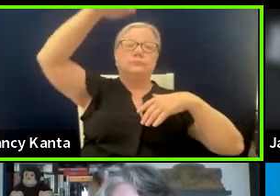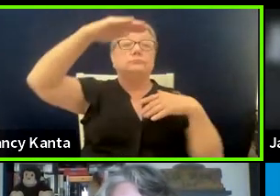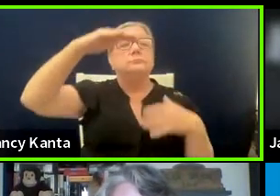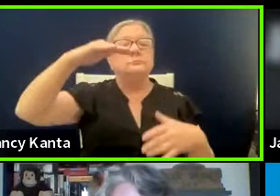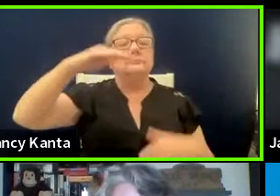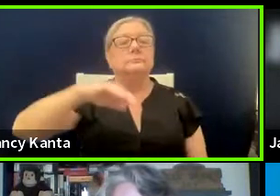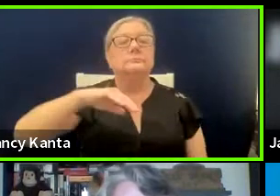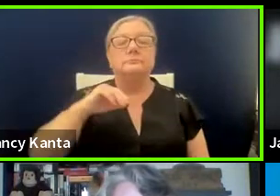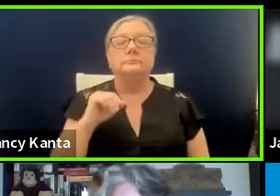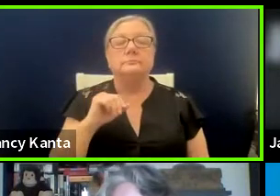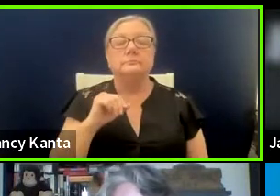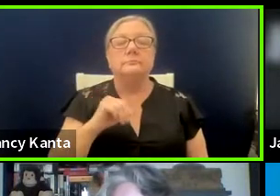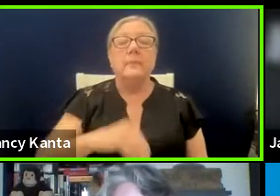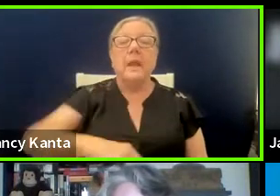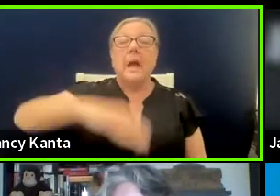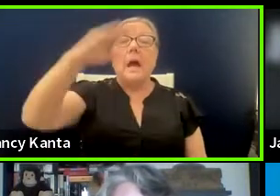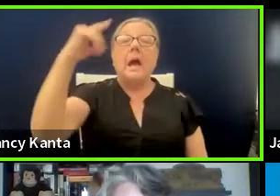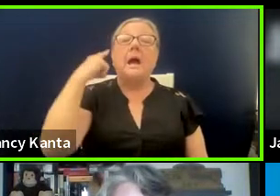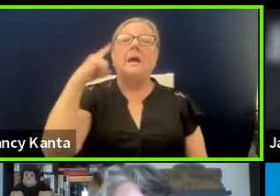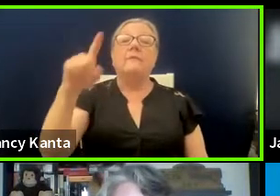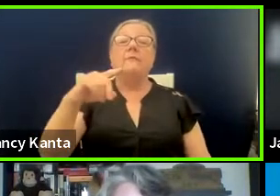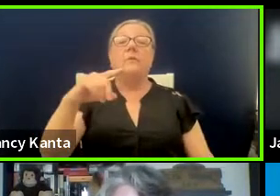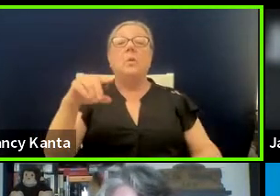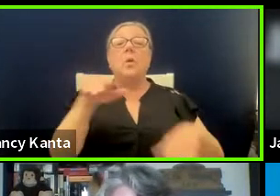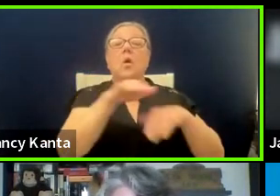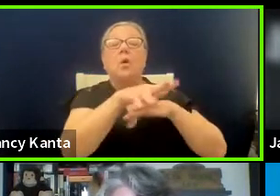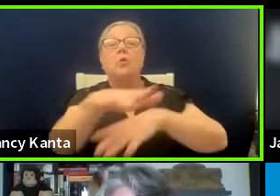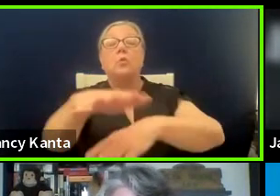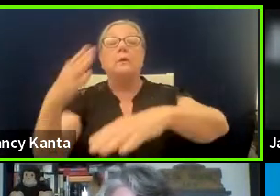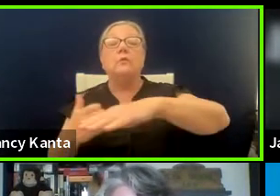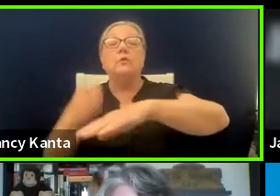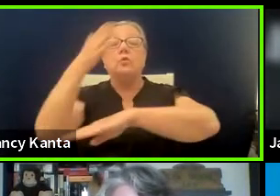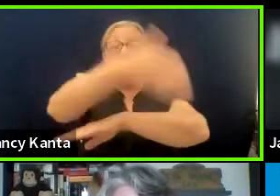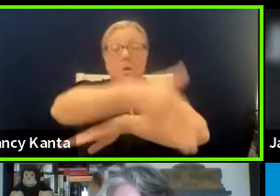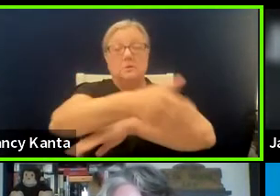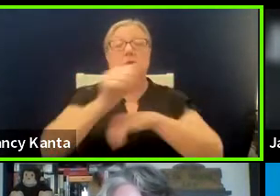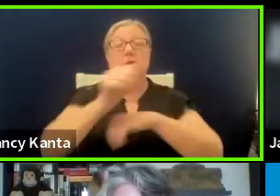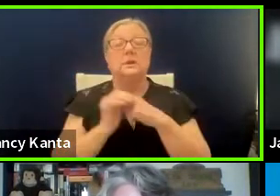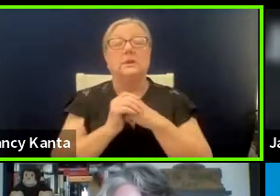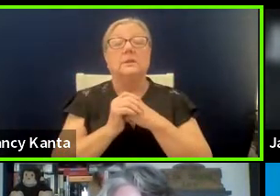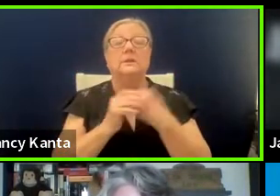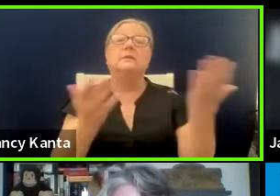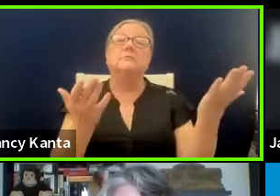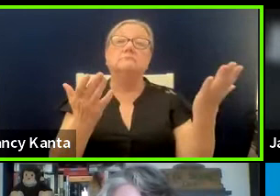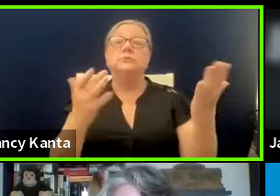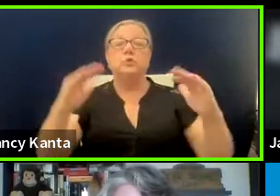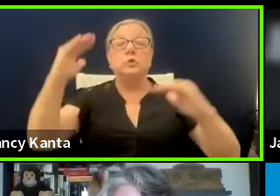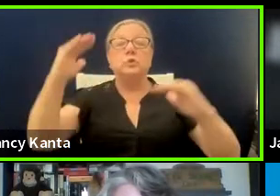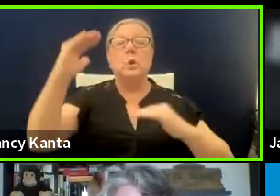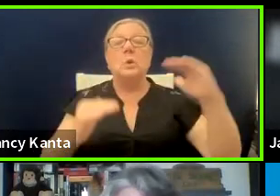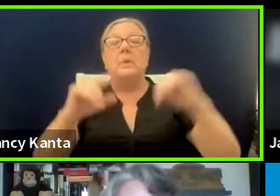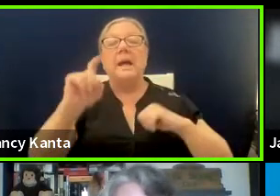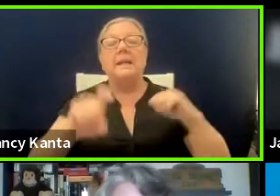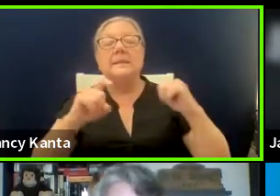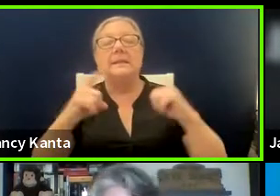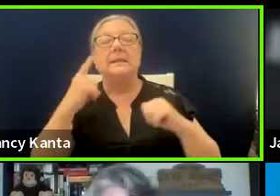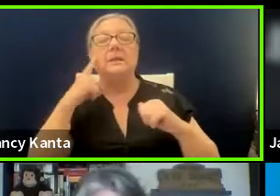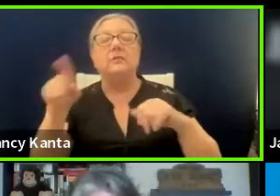the river crossing is to, of course, balance the needs of the river navigation as well